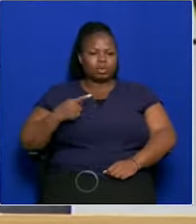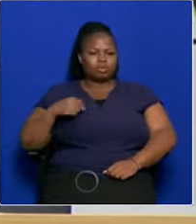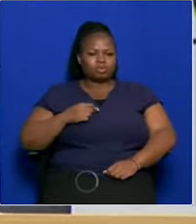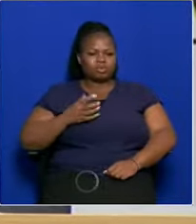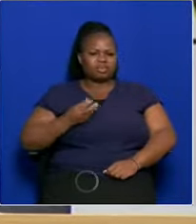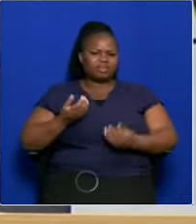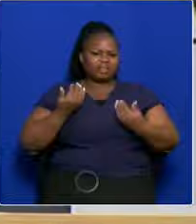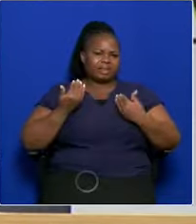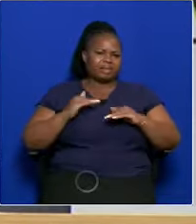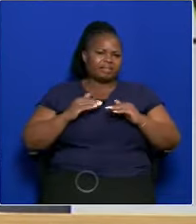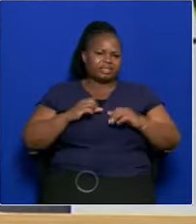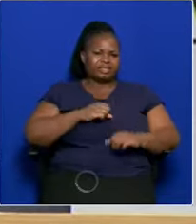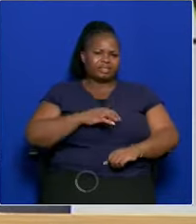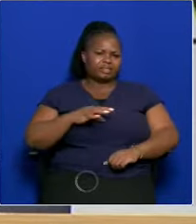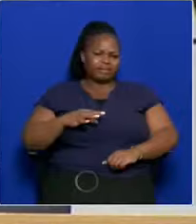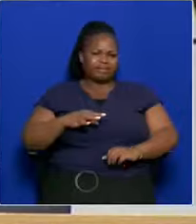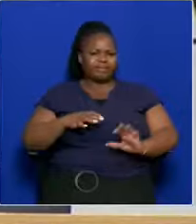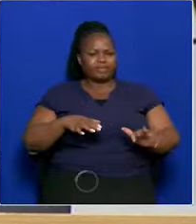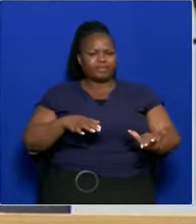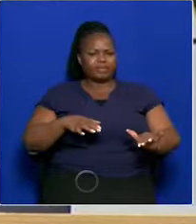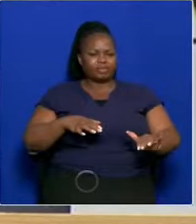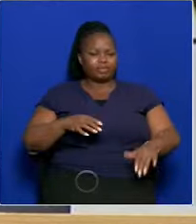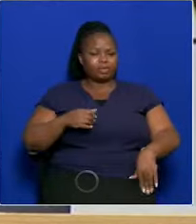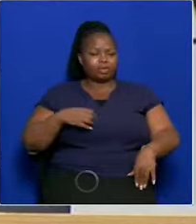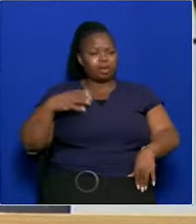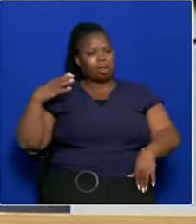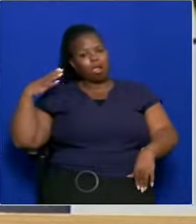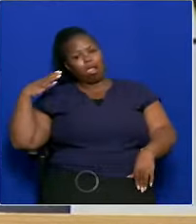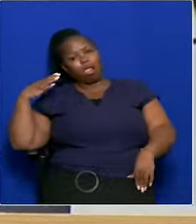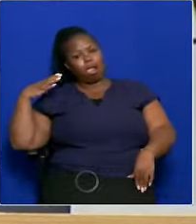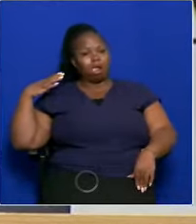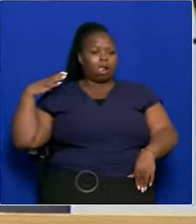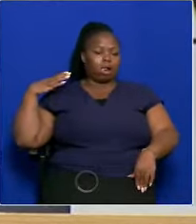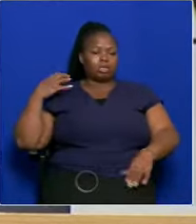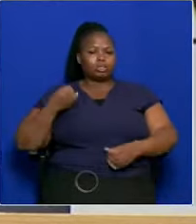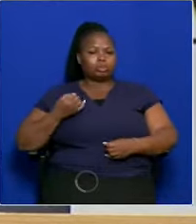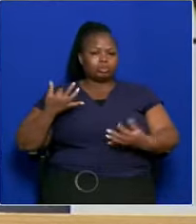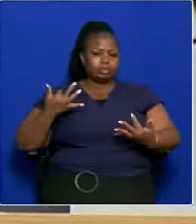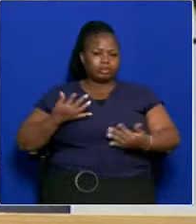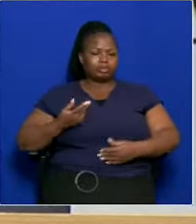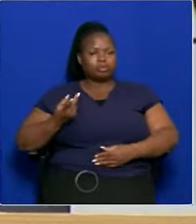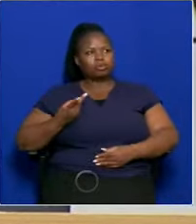and I will be tasked now and then. For example,